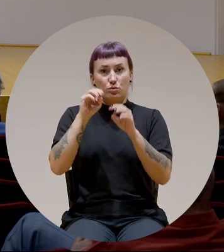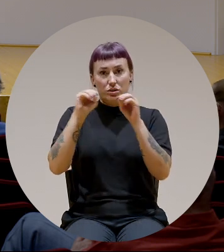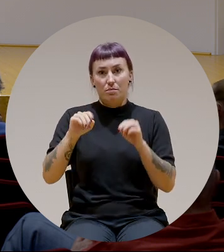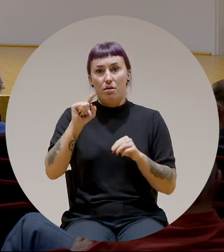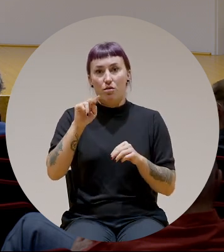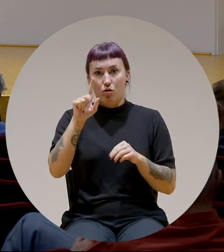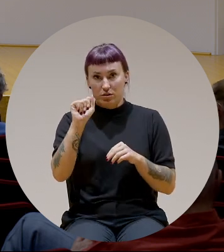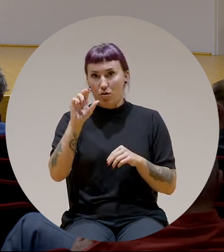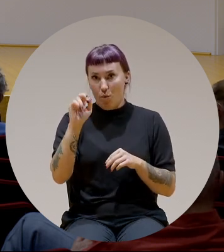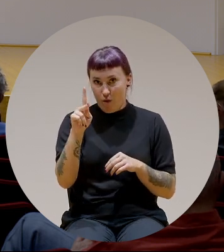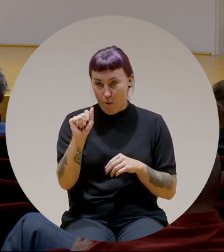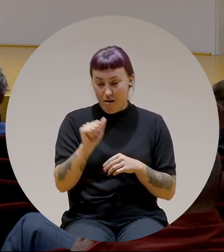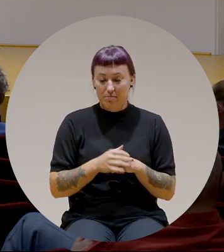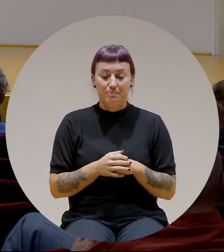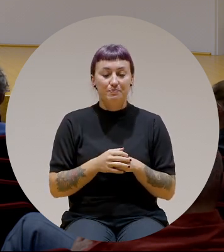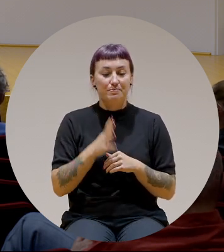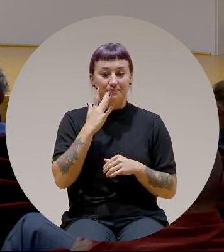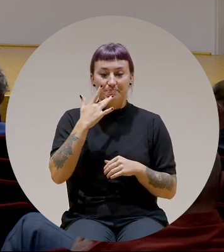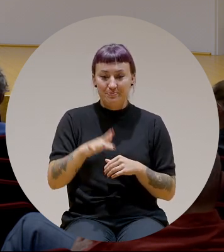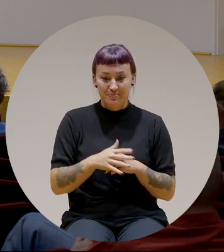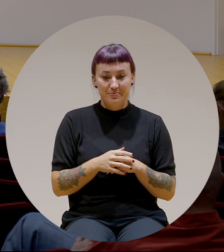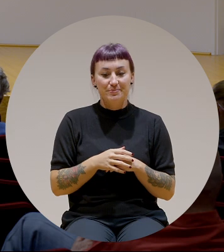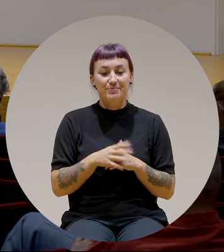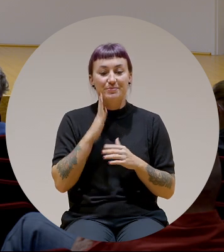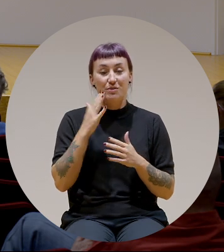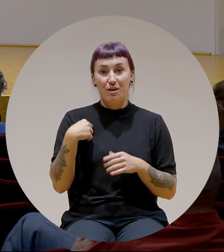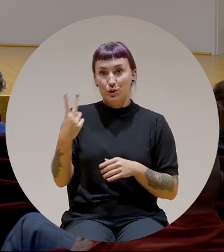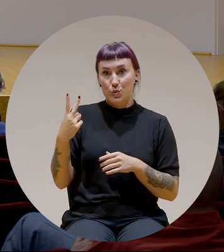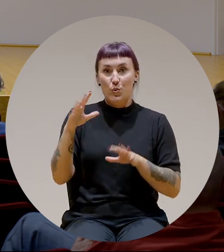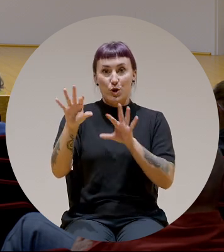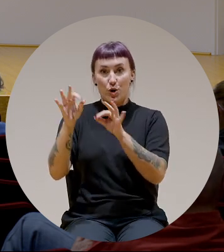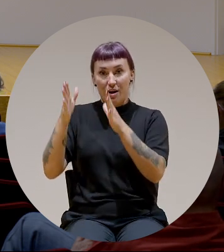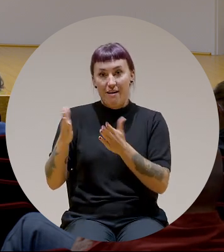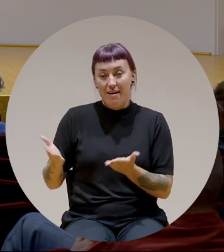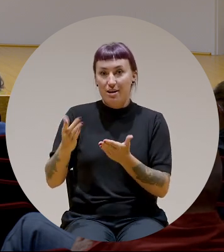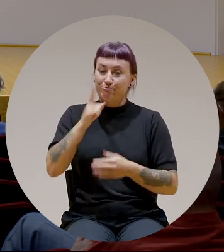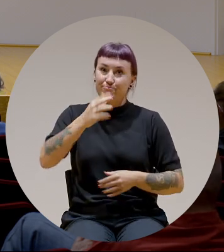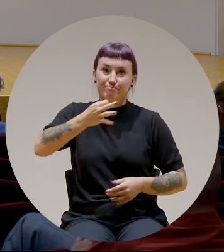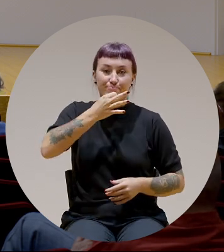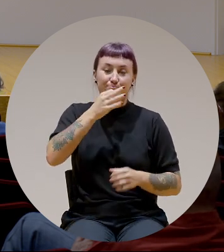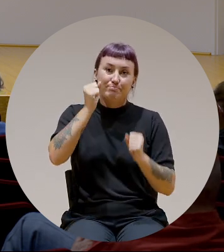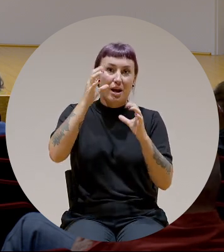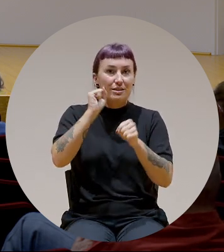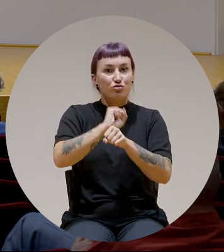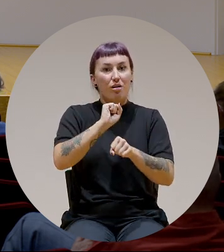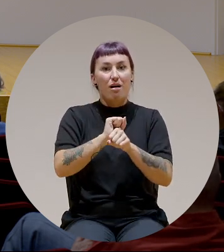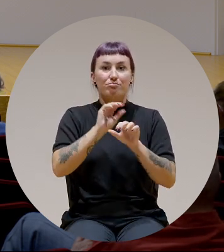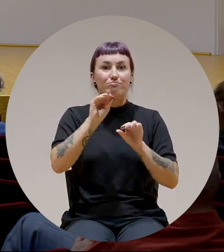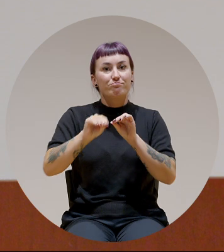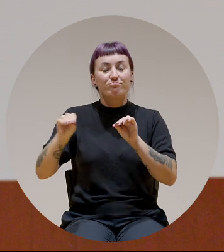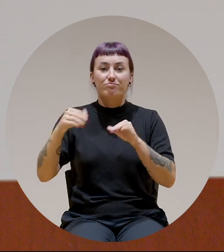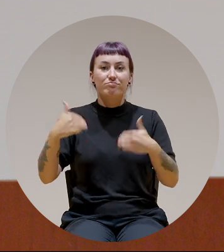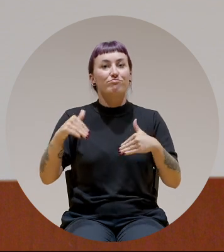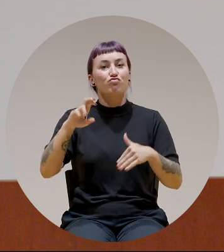It is very fortunate that we have our two co-curators here with us today who are real experts and did an incredible job putting together